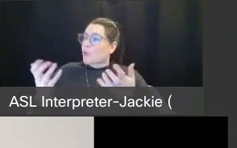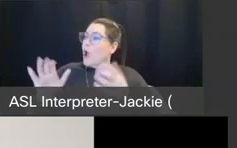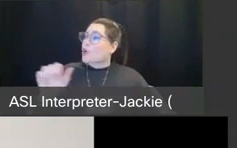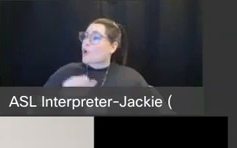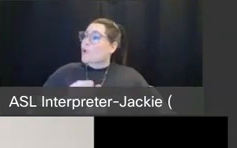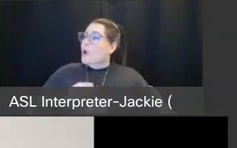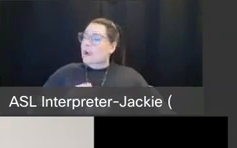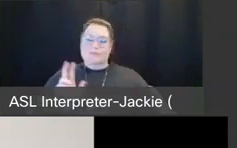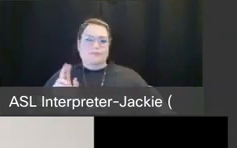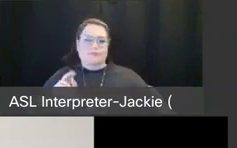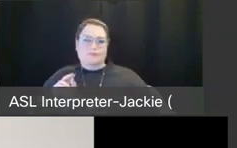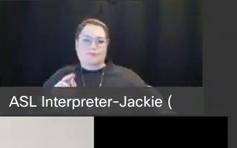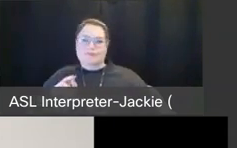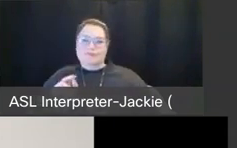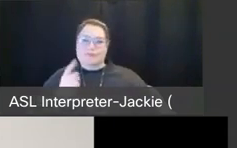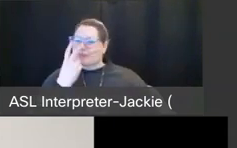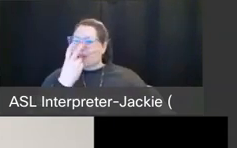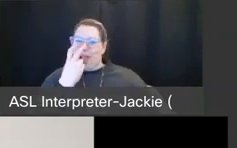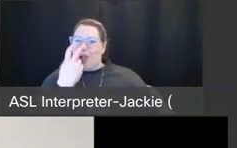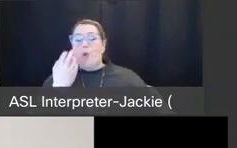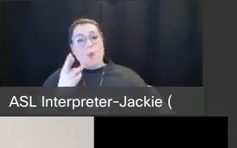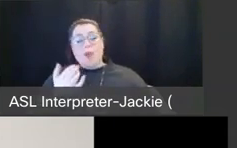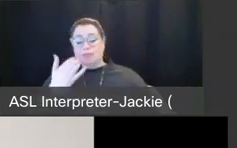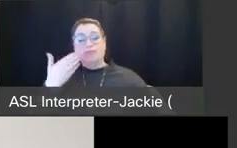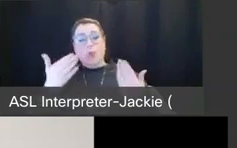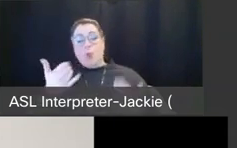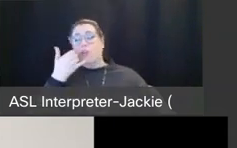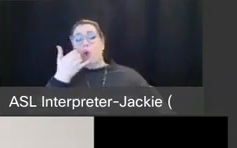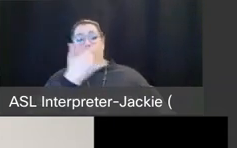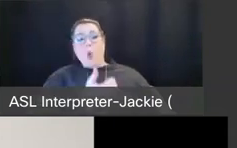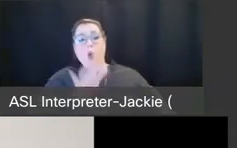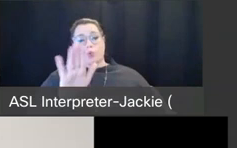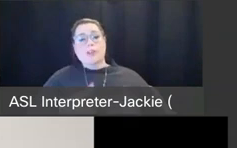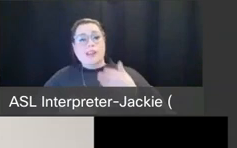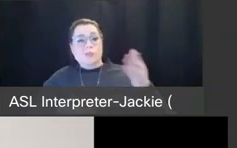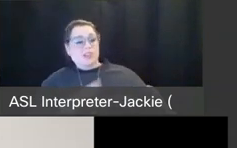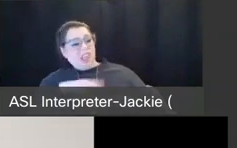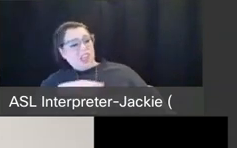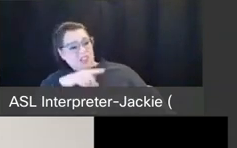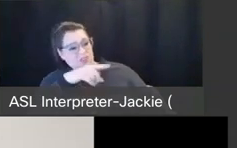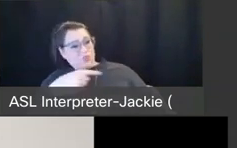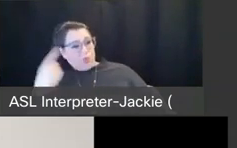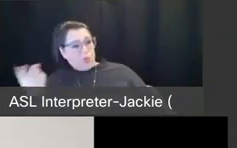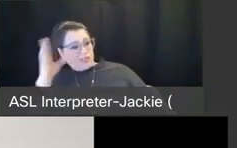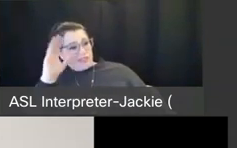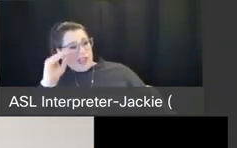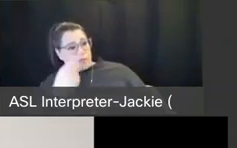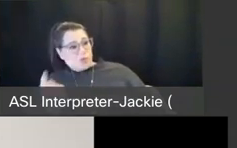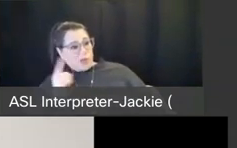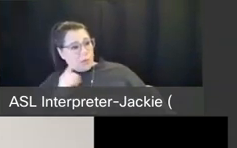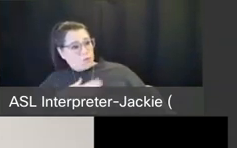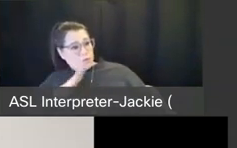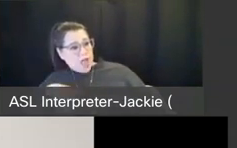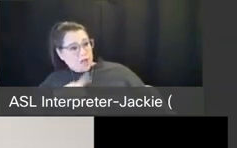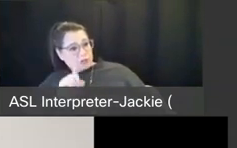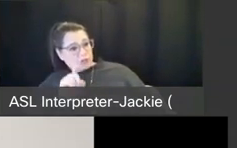to you, call them and be like, did you really send this person over to redo my driveway? You want